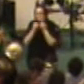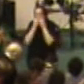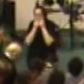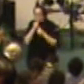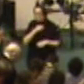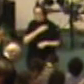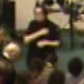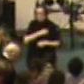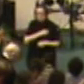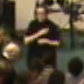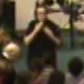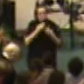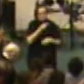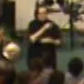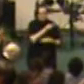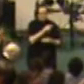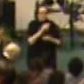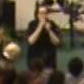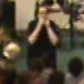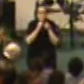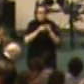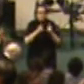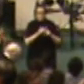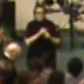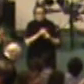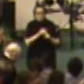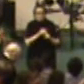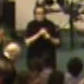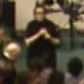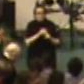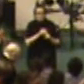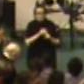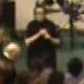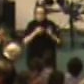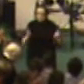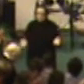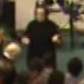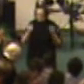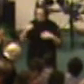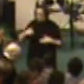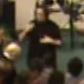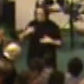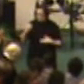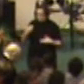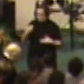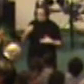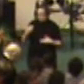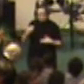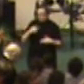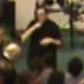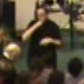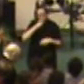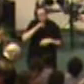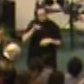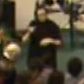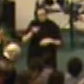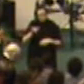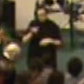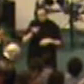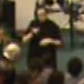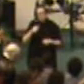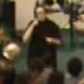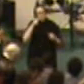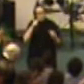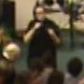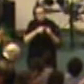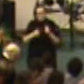we thank you for them just as our dear friends. And we also hold up our youth at this time. We just pray, God, that they will remember